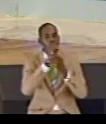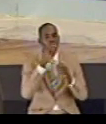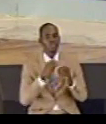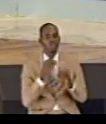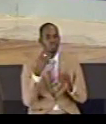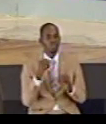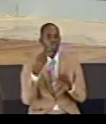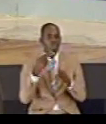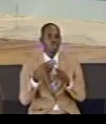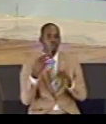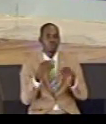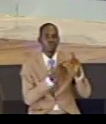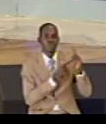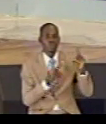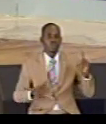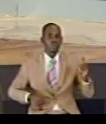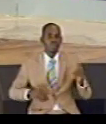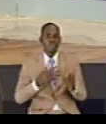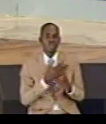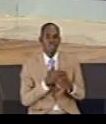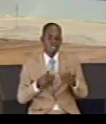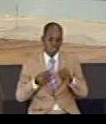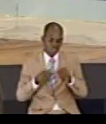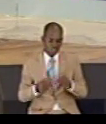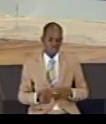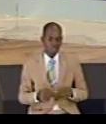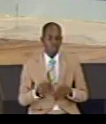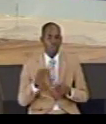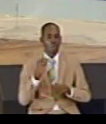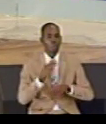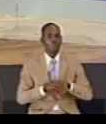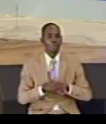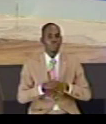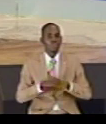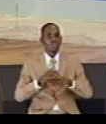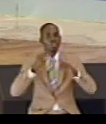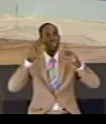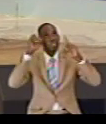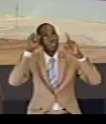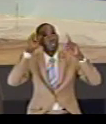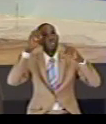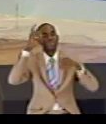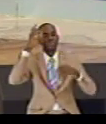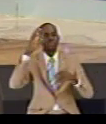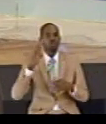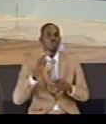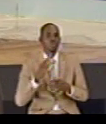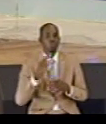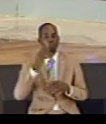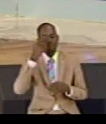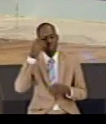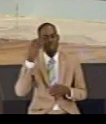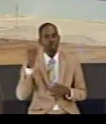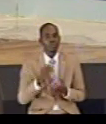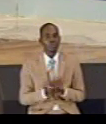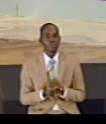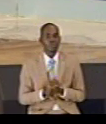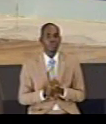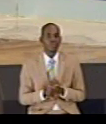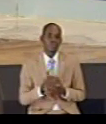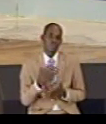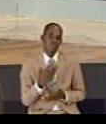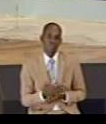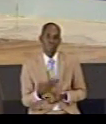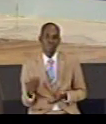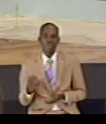the Lord and stay upon his God, because things